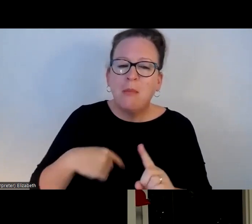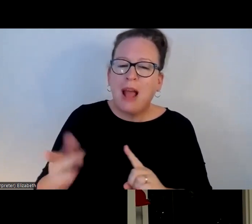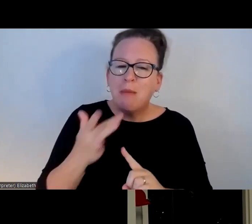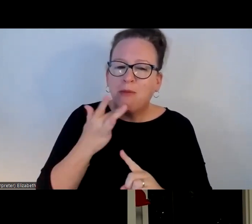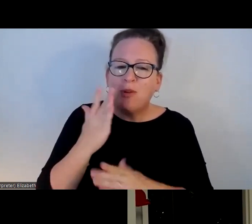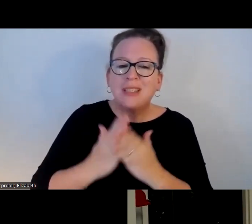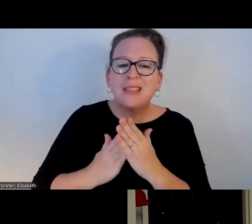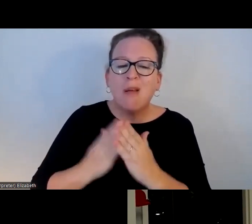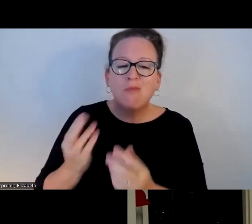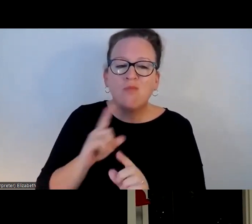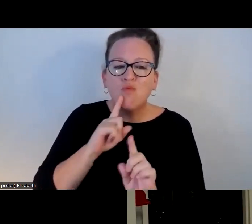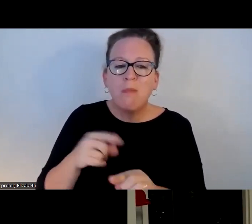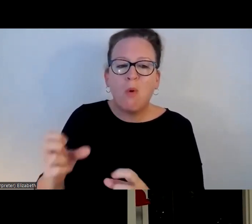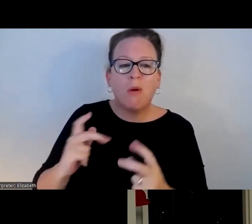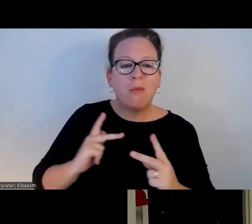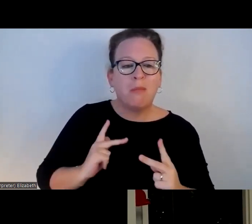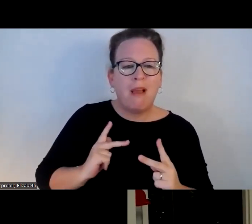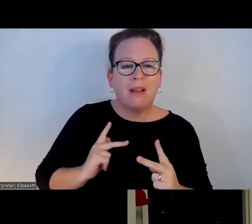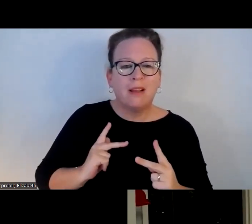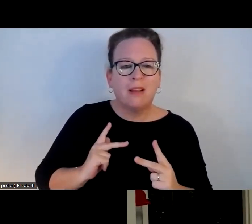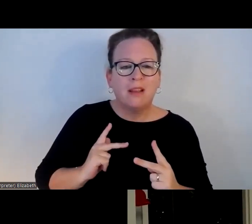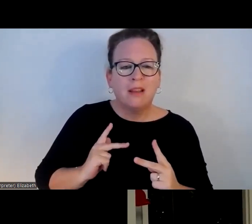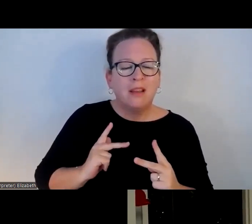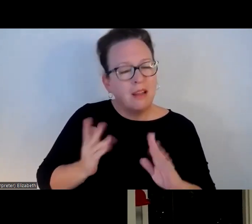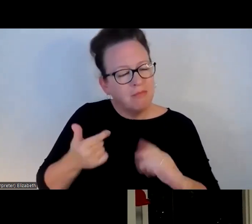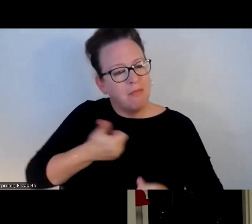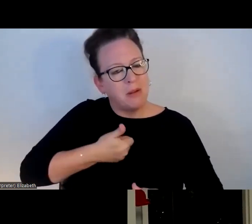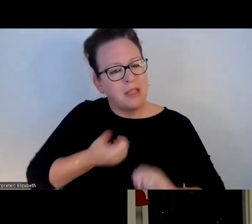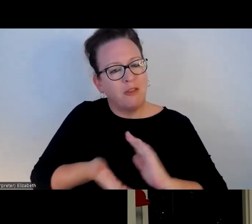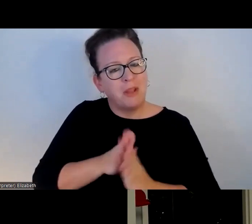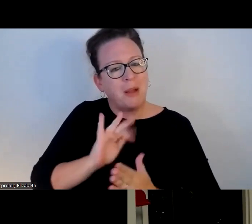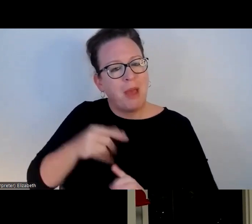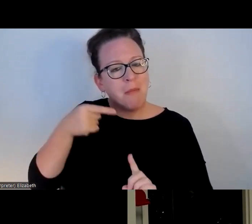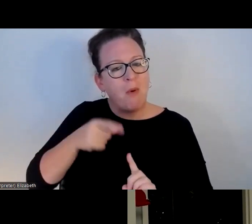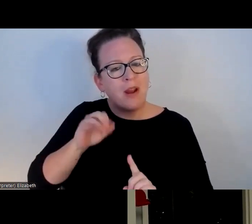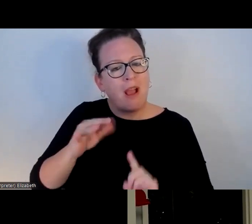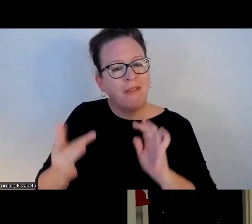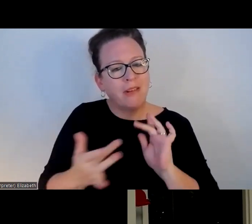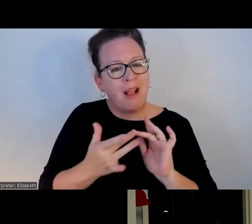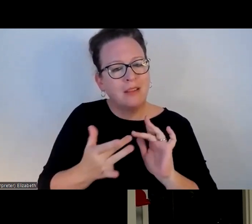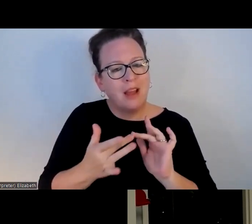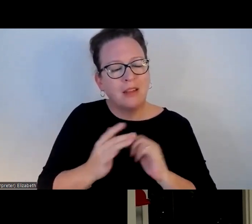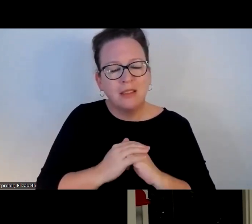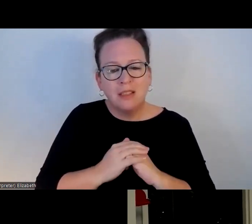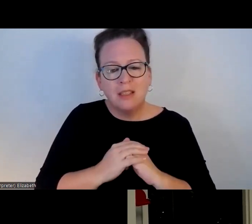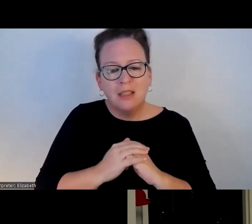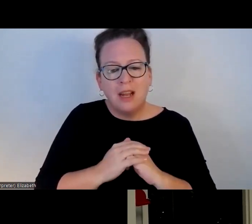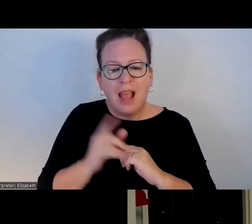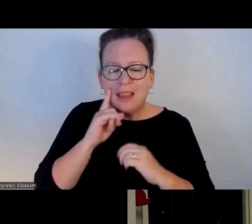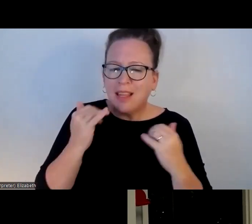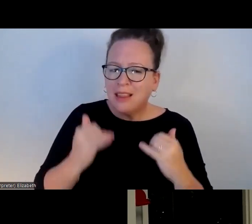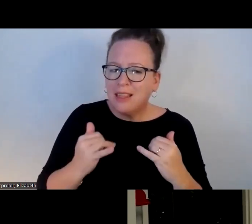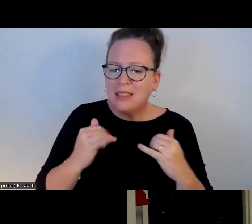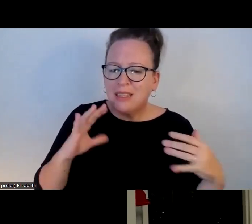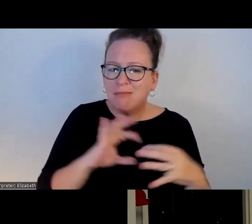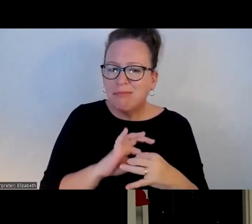we could, we just kind of be that point of contact where we're sort of keeping an eye on that. So I think this kind of ties into